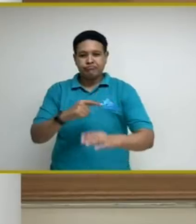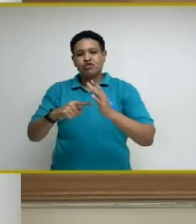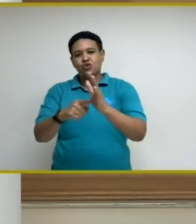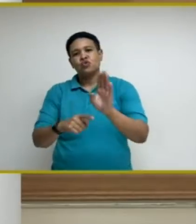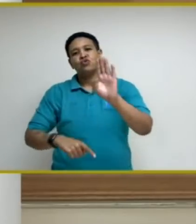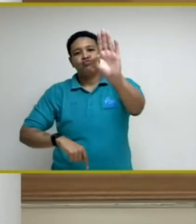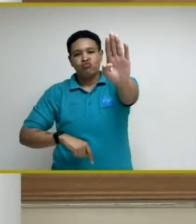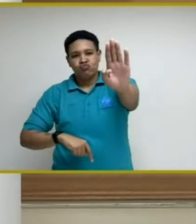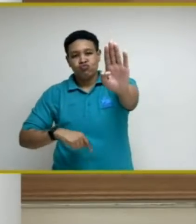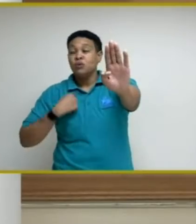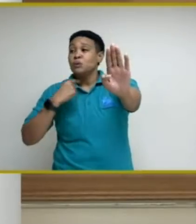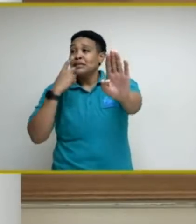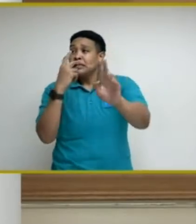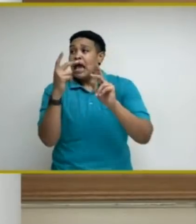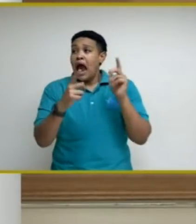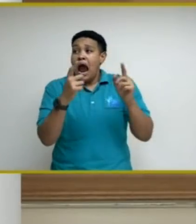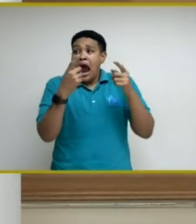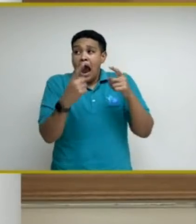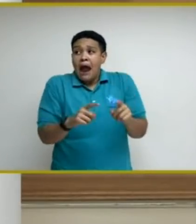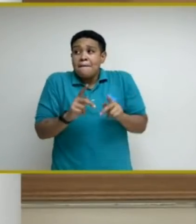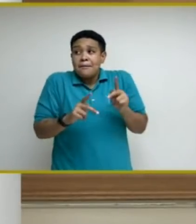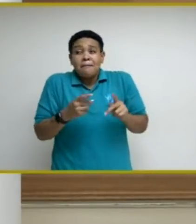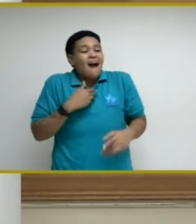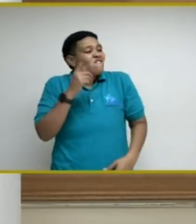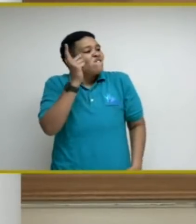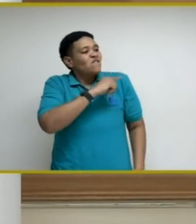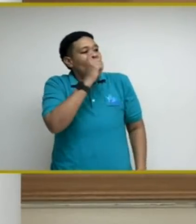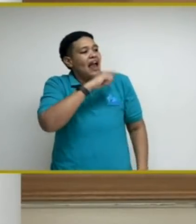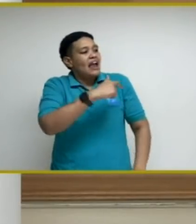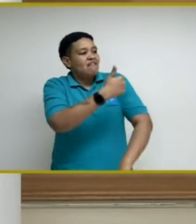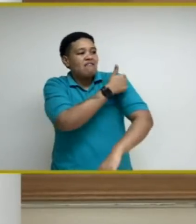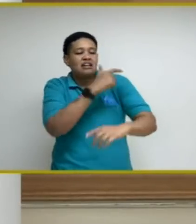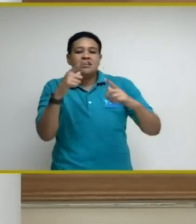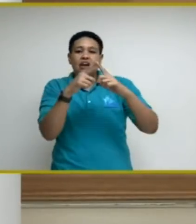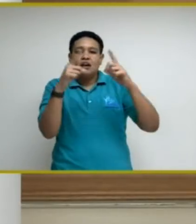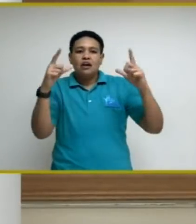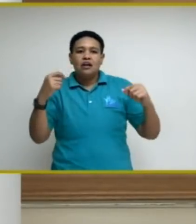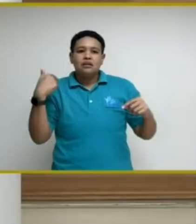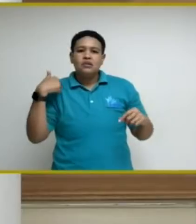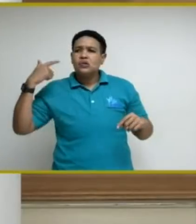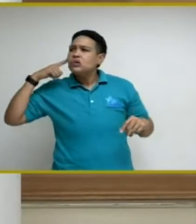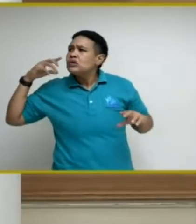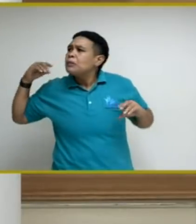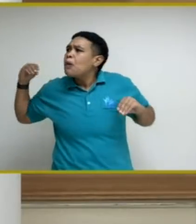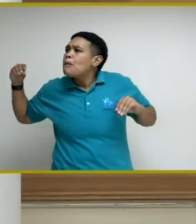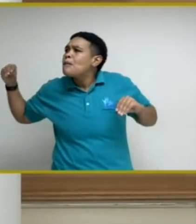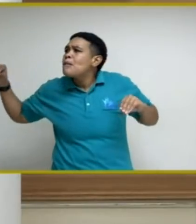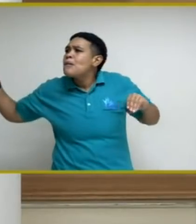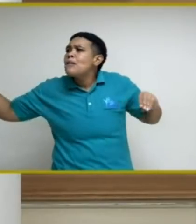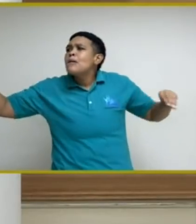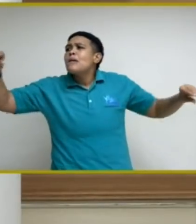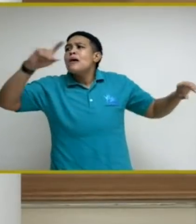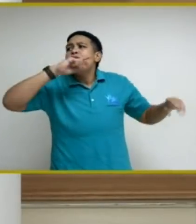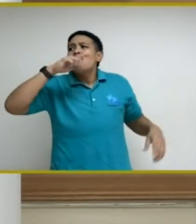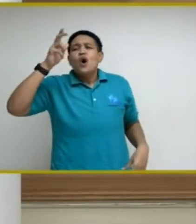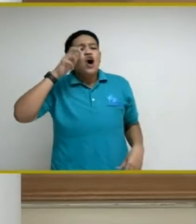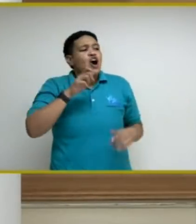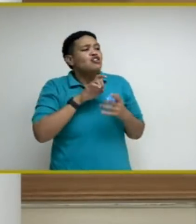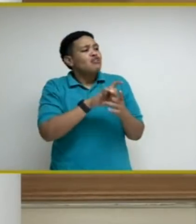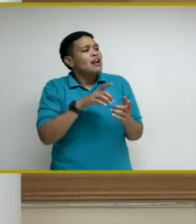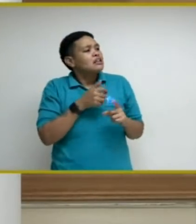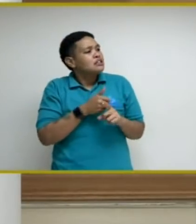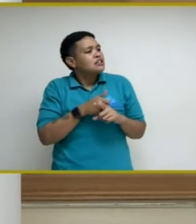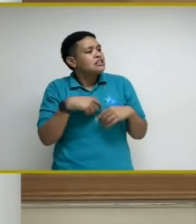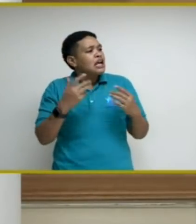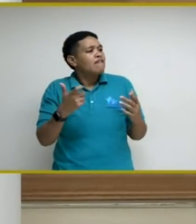reported or allegedly having fake vaccine cards, and we've heard anecdotes around,